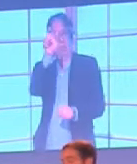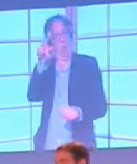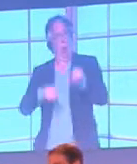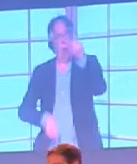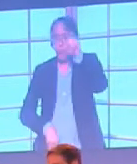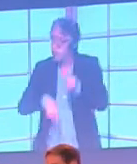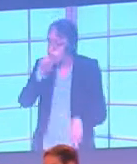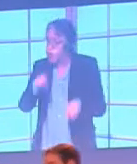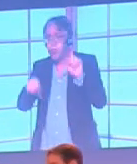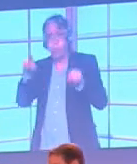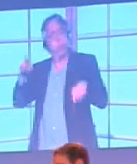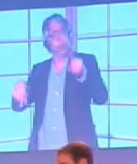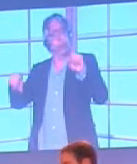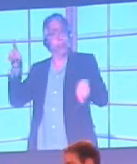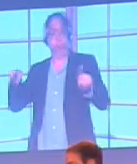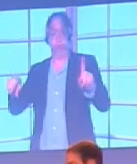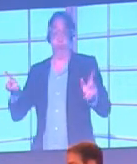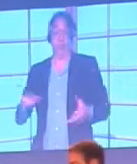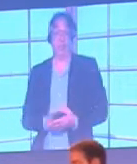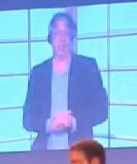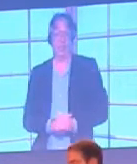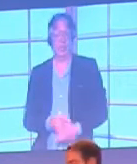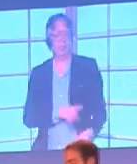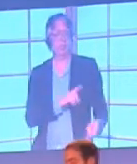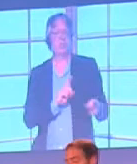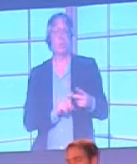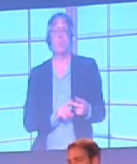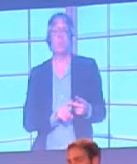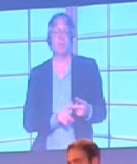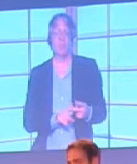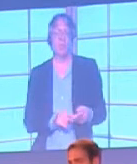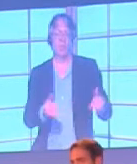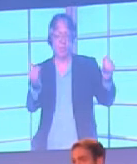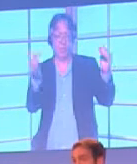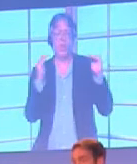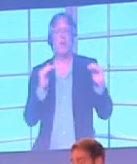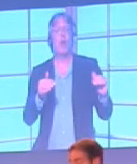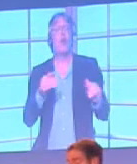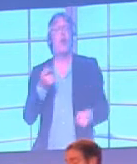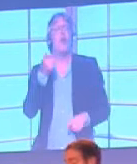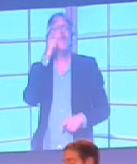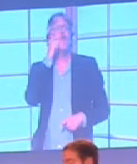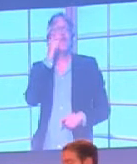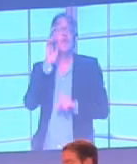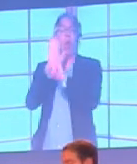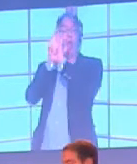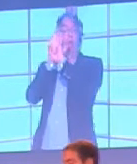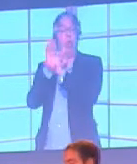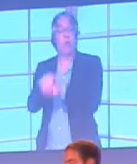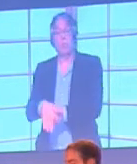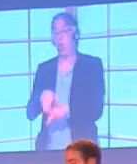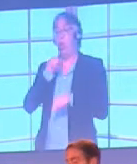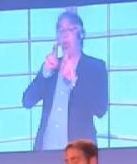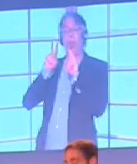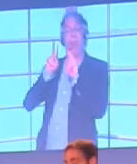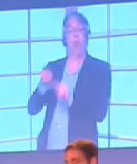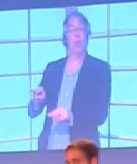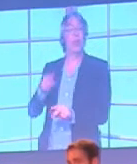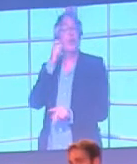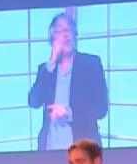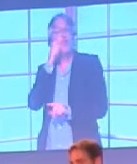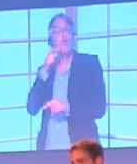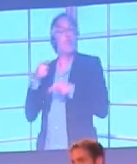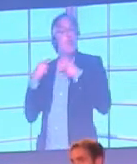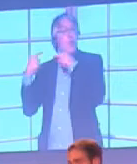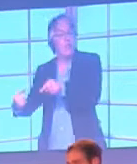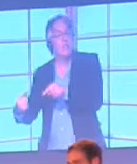implement a zero tolerance policy against all forms of racism and discrimination. Respect fan culture,